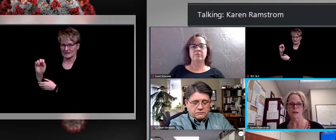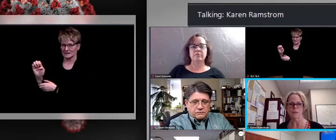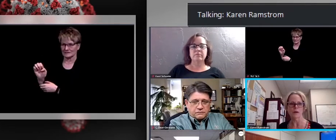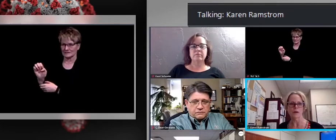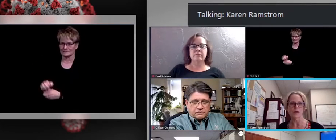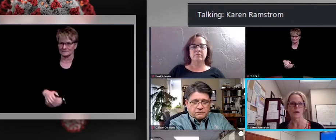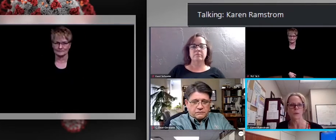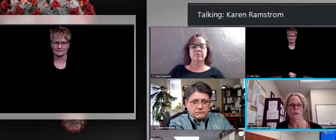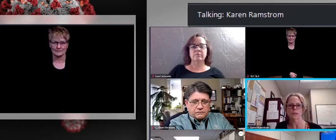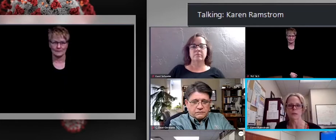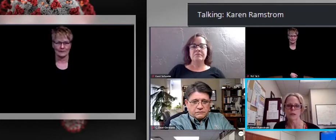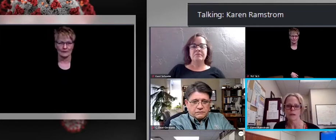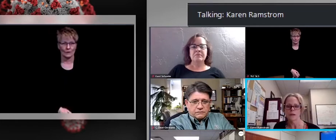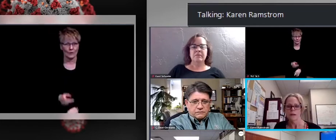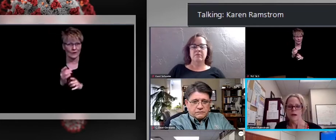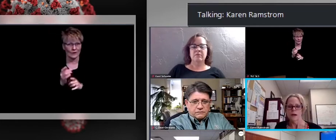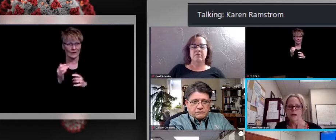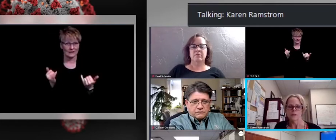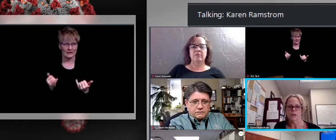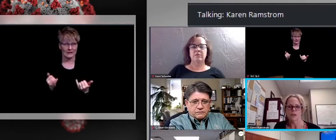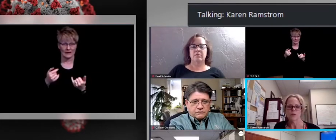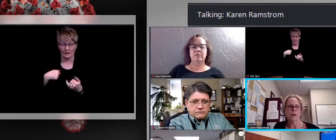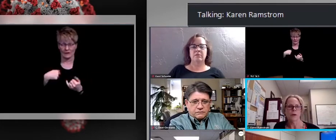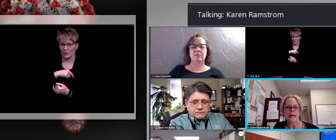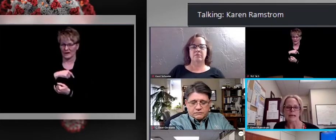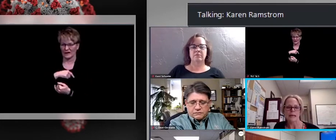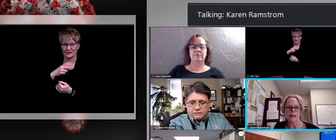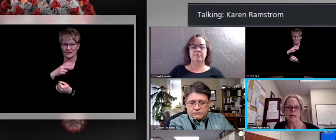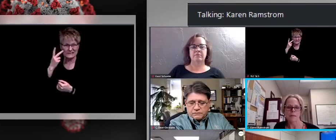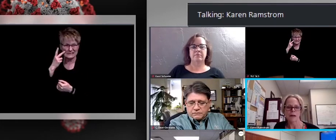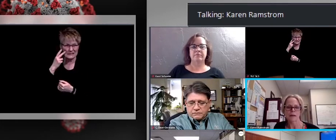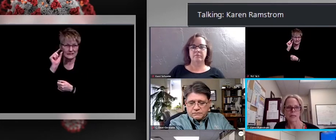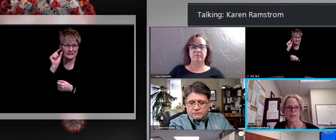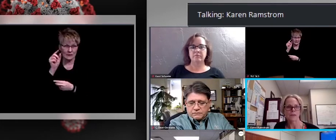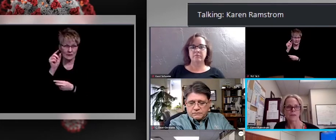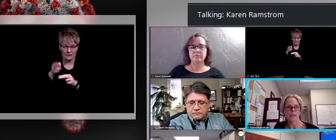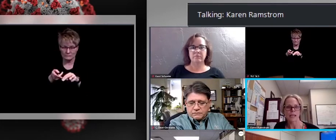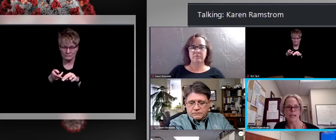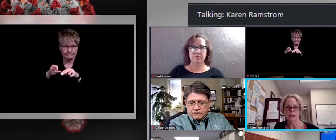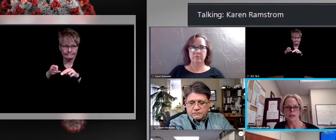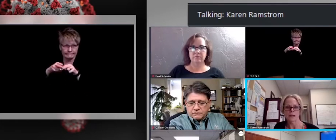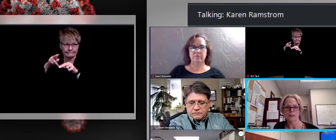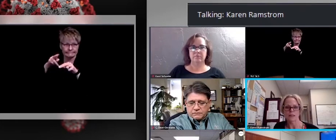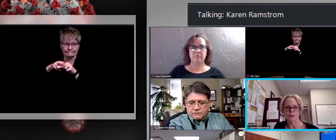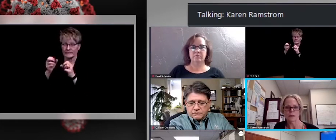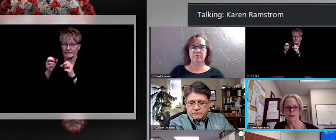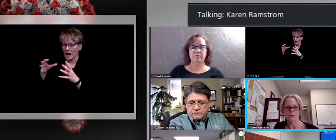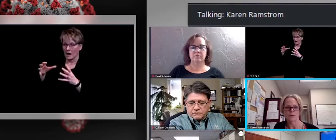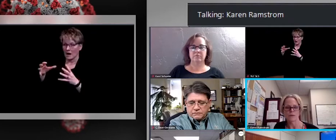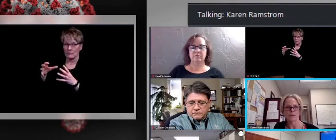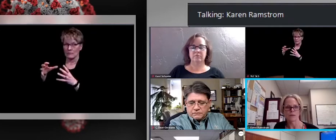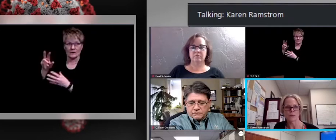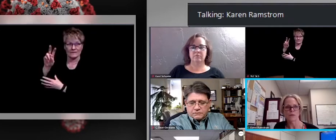supply week to week. So far, we've been allocated for the county